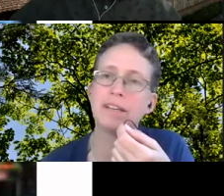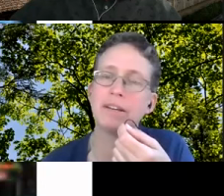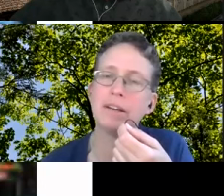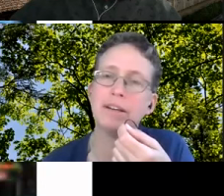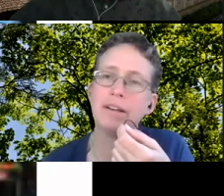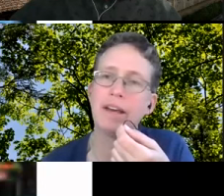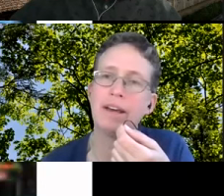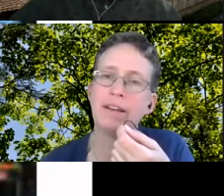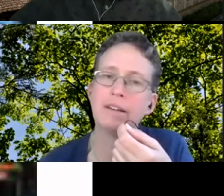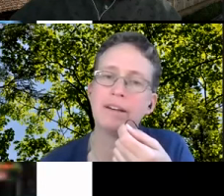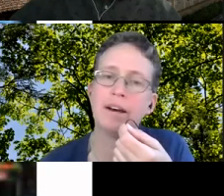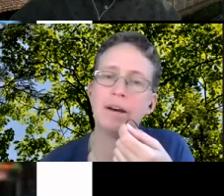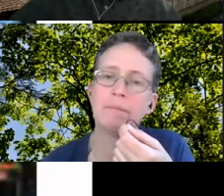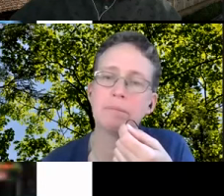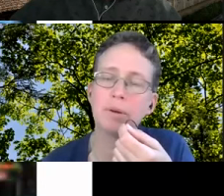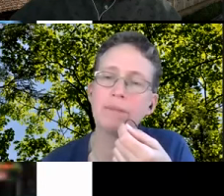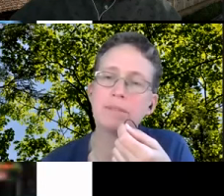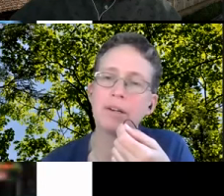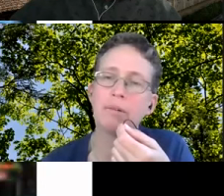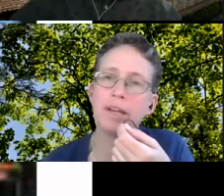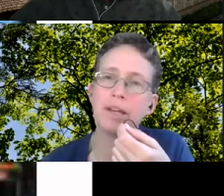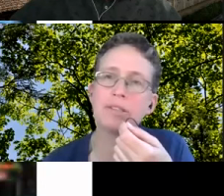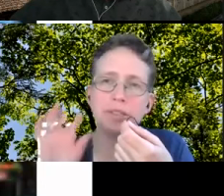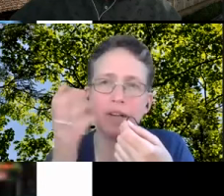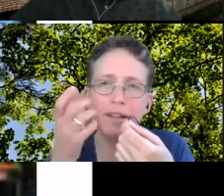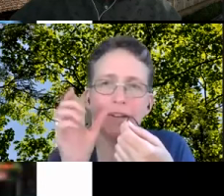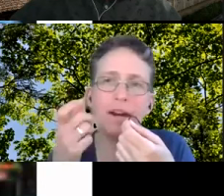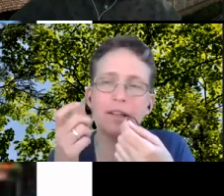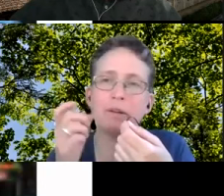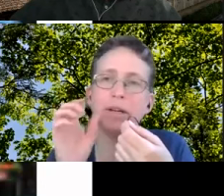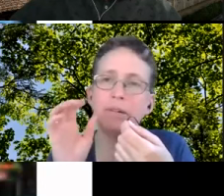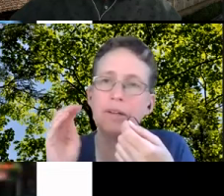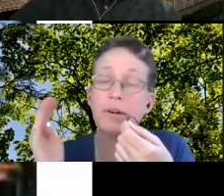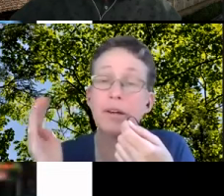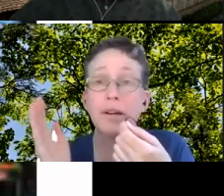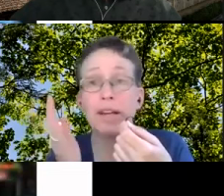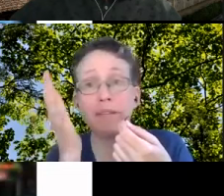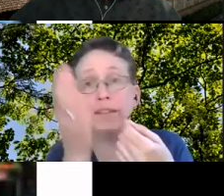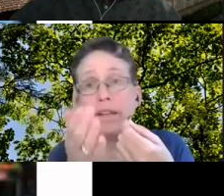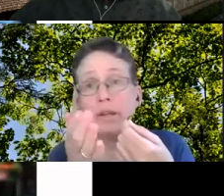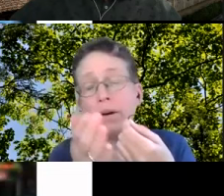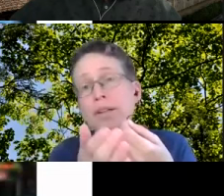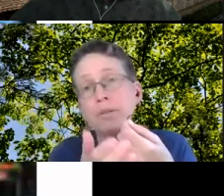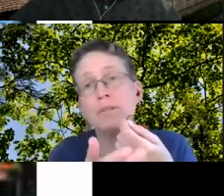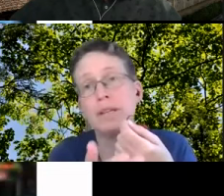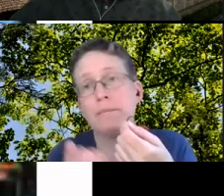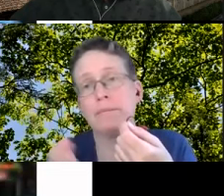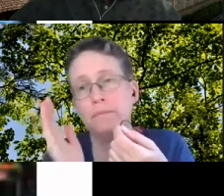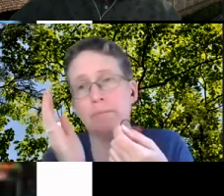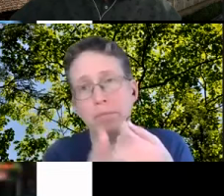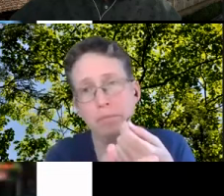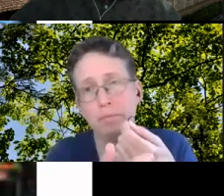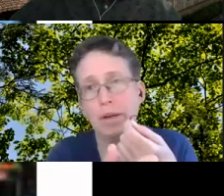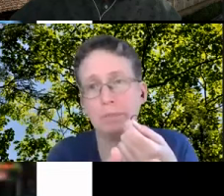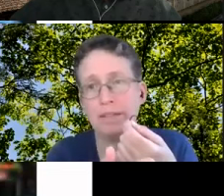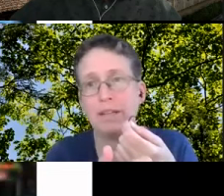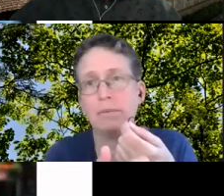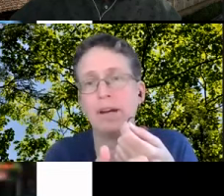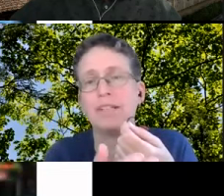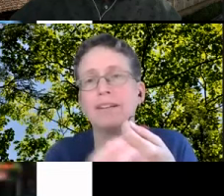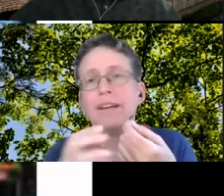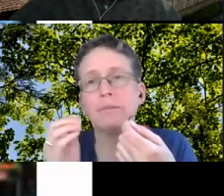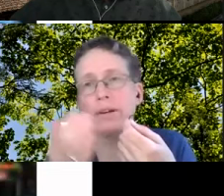initiatives and programs that are oriented towards trying to figure out, like, what, given that you want to do some kind of